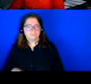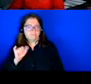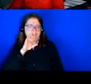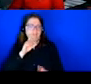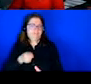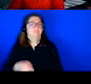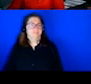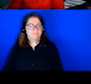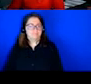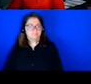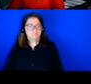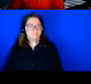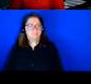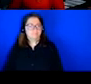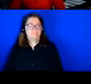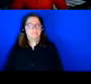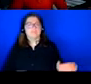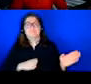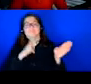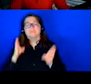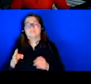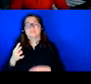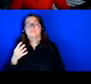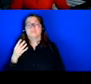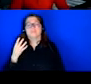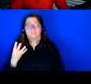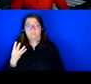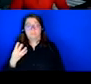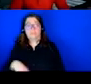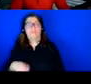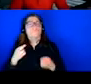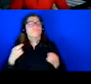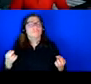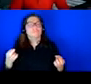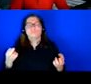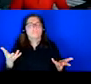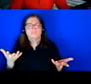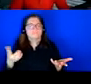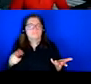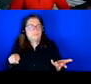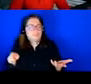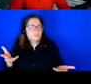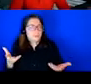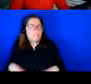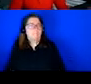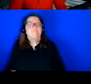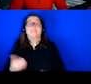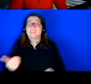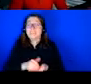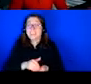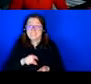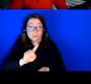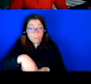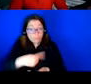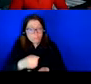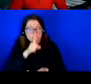specifically. And then next is what resources. So it's good to think about too, like, again, you're not on your own. This is a